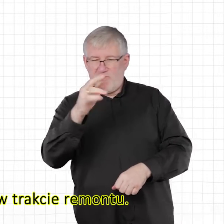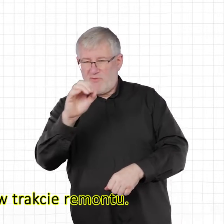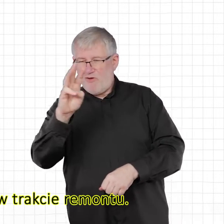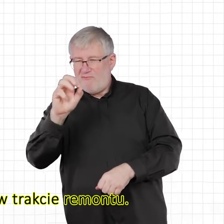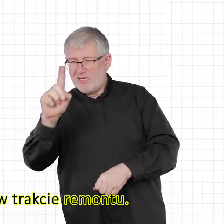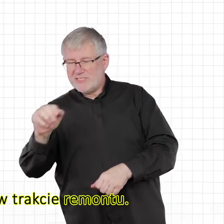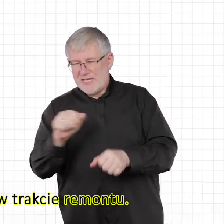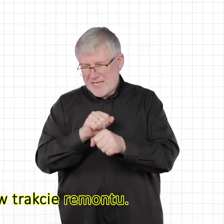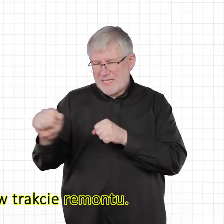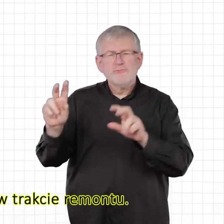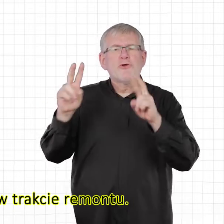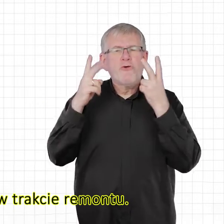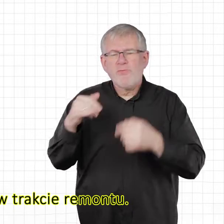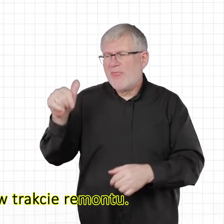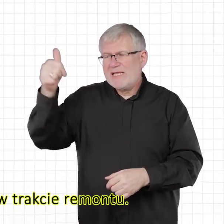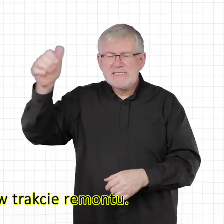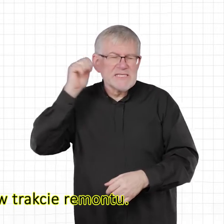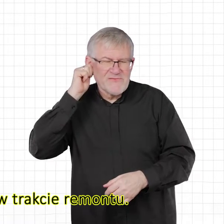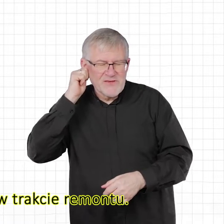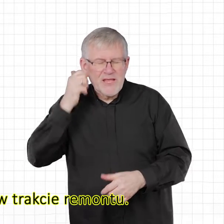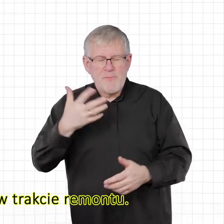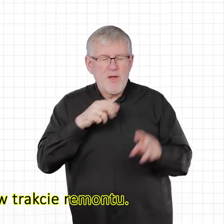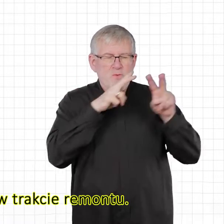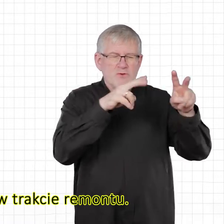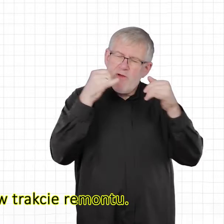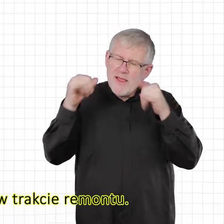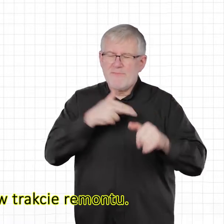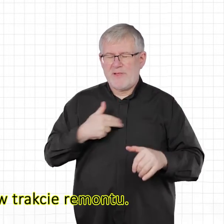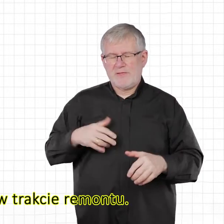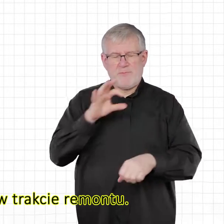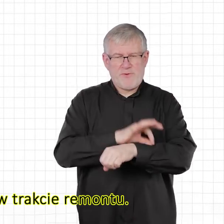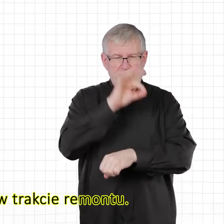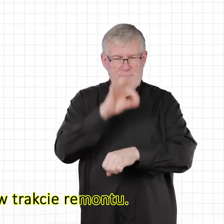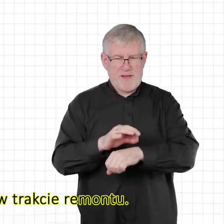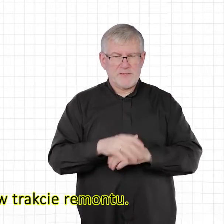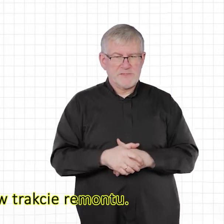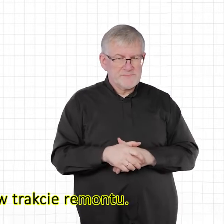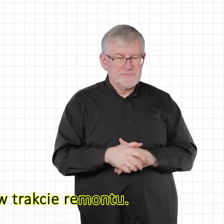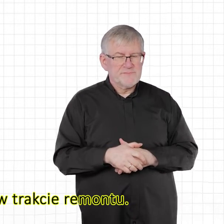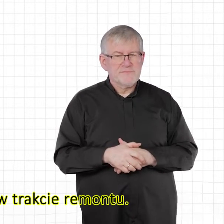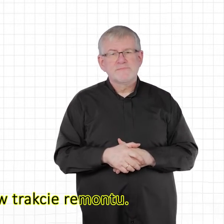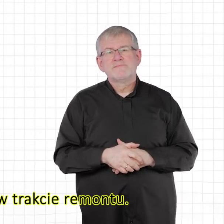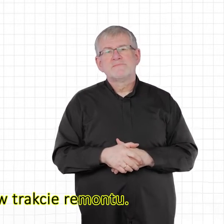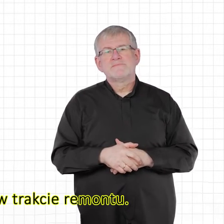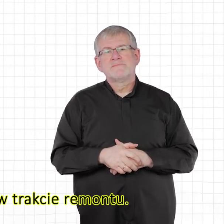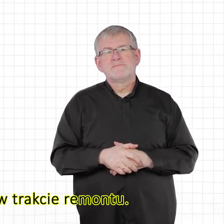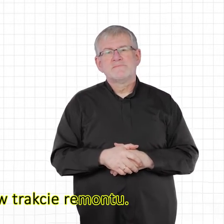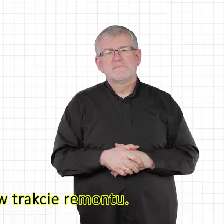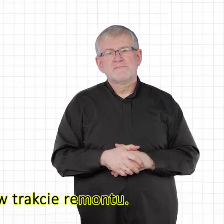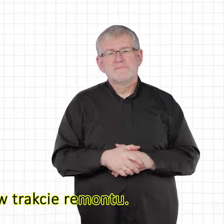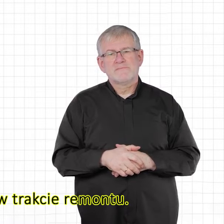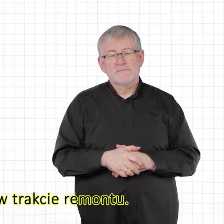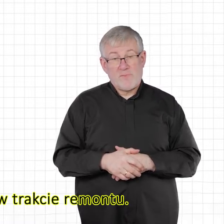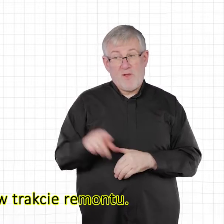don't have a proper place to change. Because there are some changes in the whole school, they